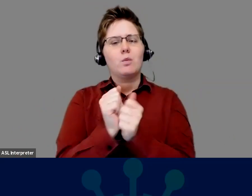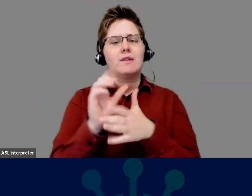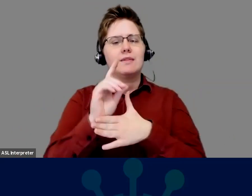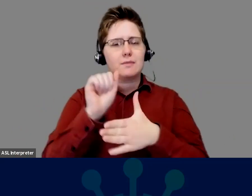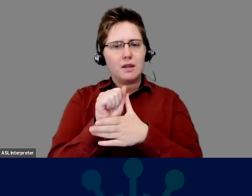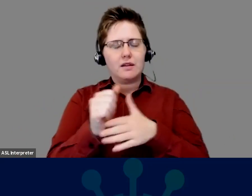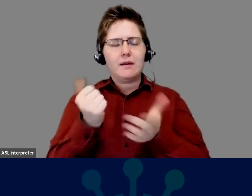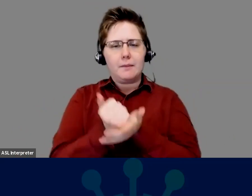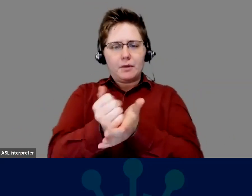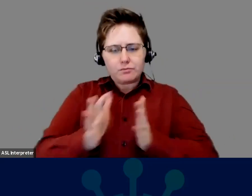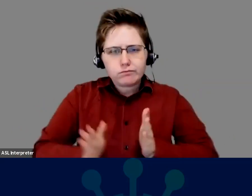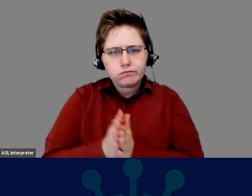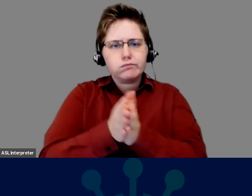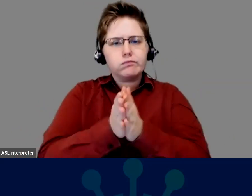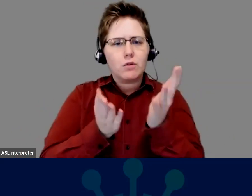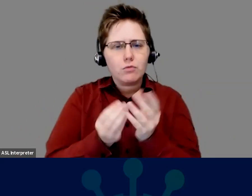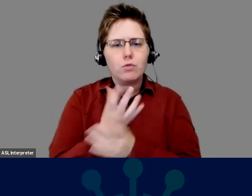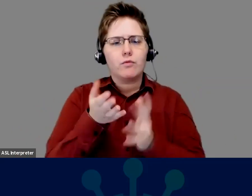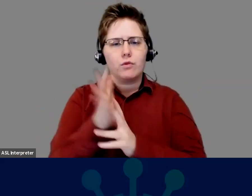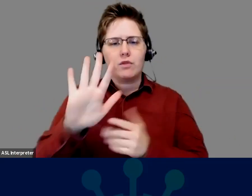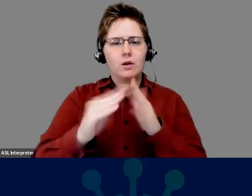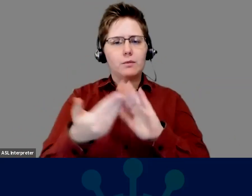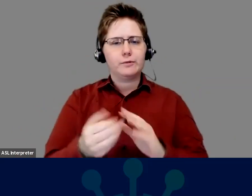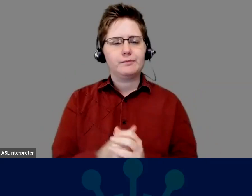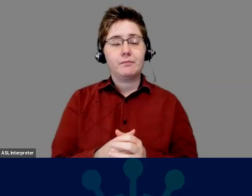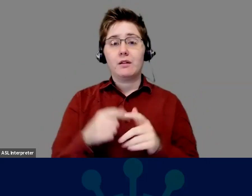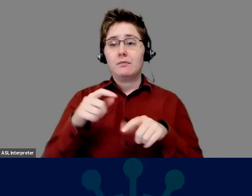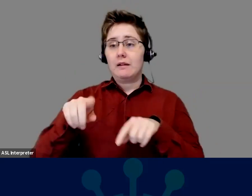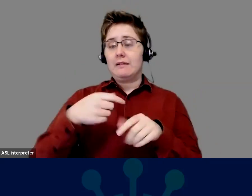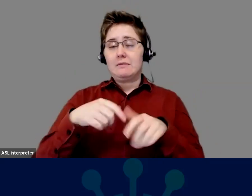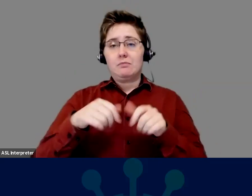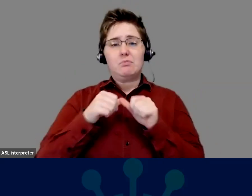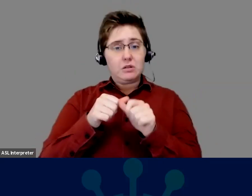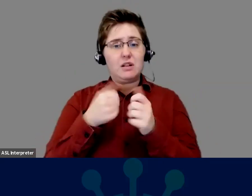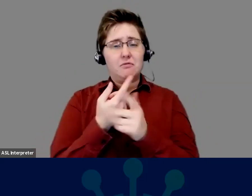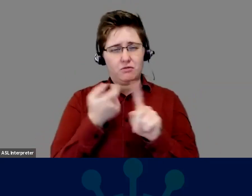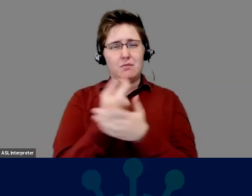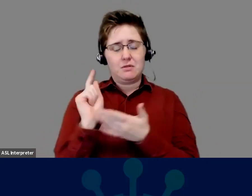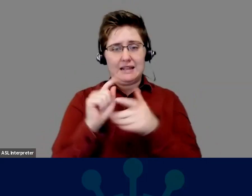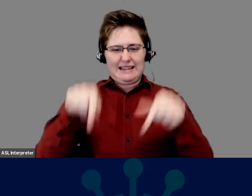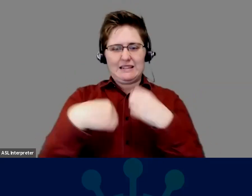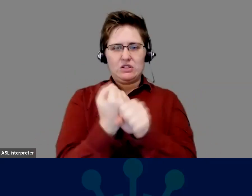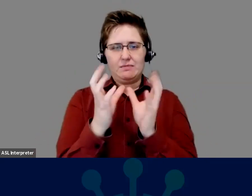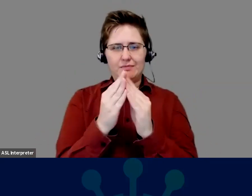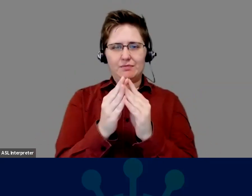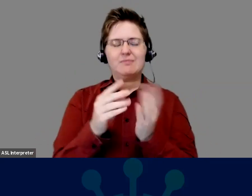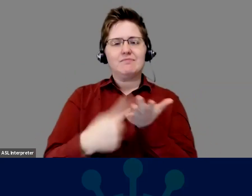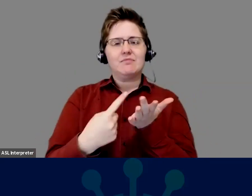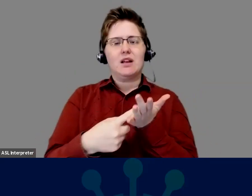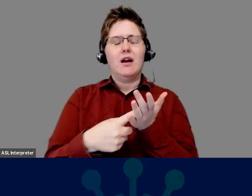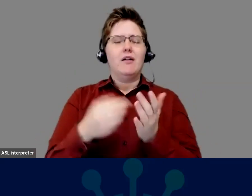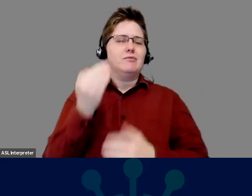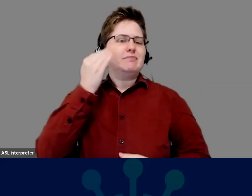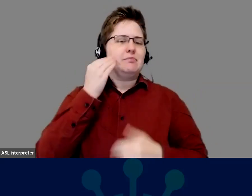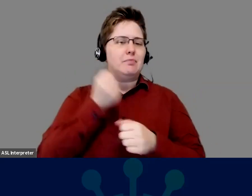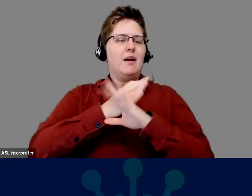to thrive within their community. Continuing from last week, this year's seminar addresses familiar barriers facing people